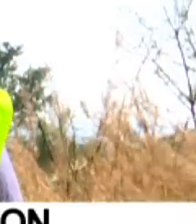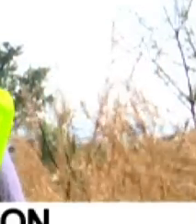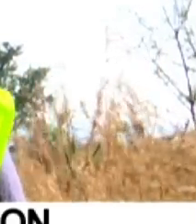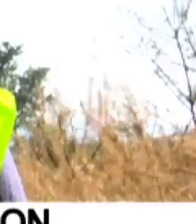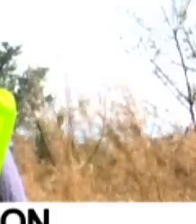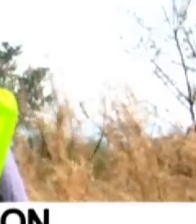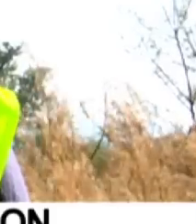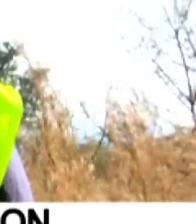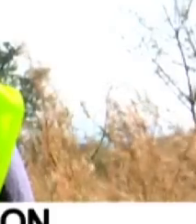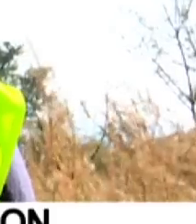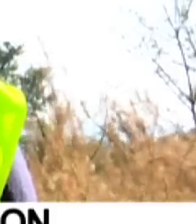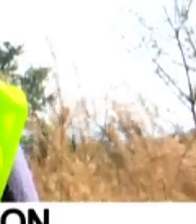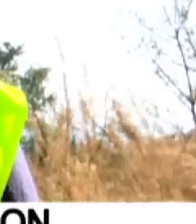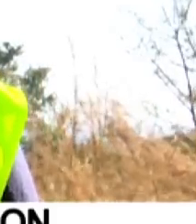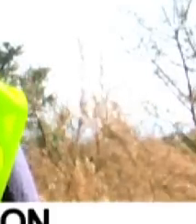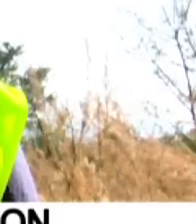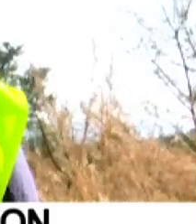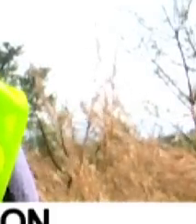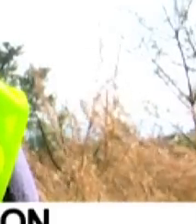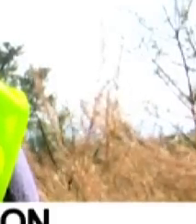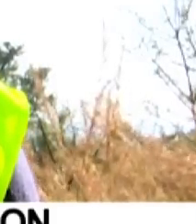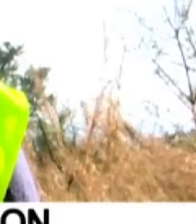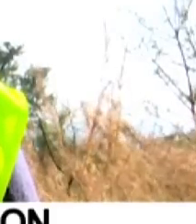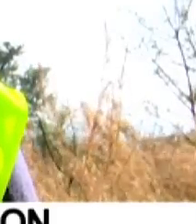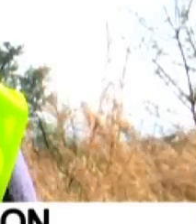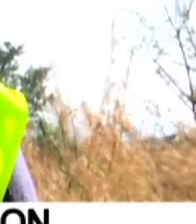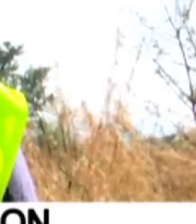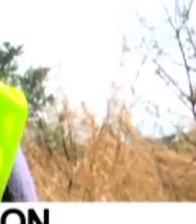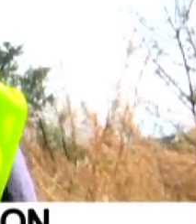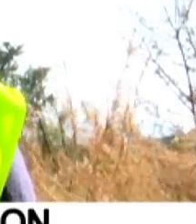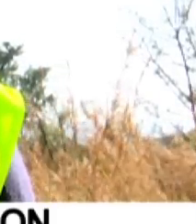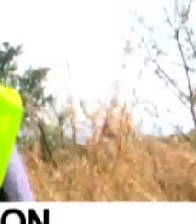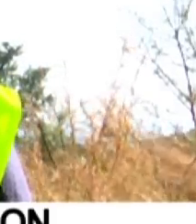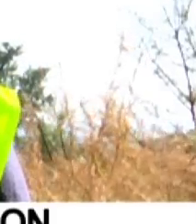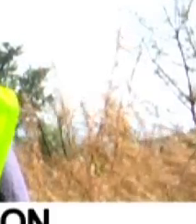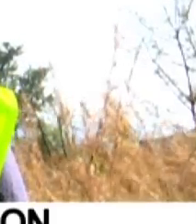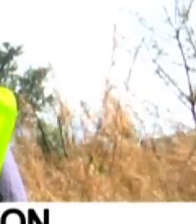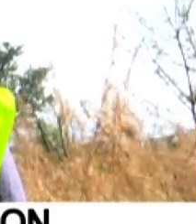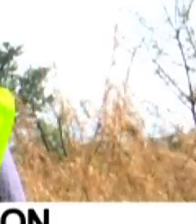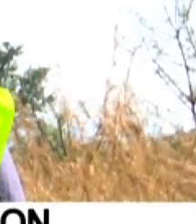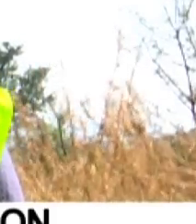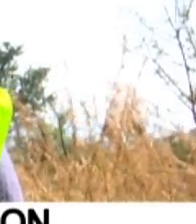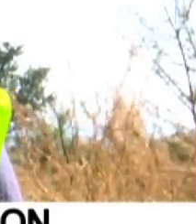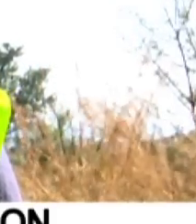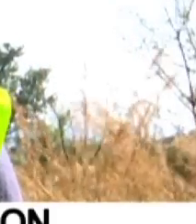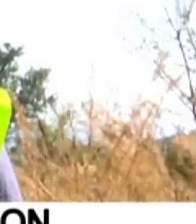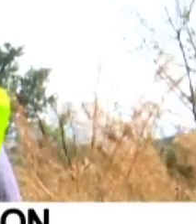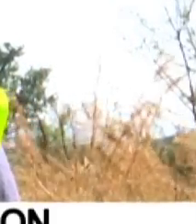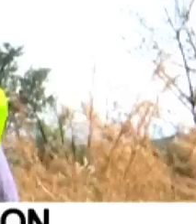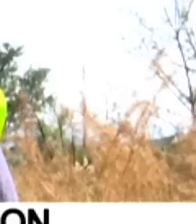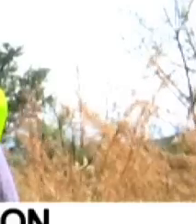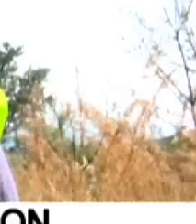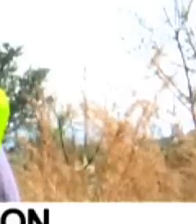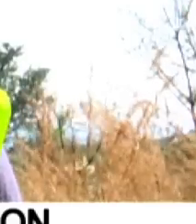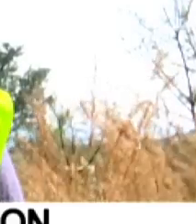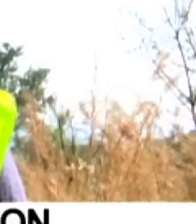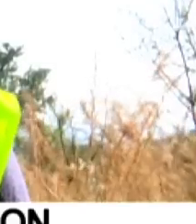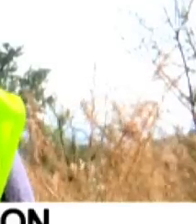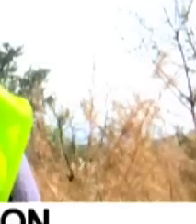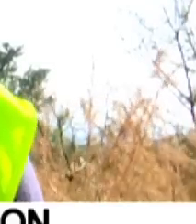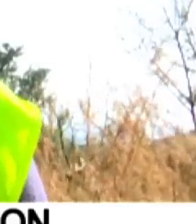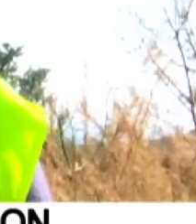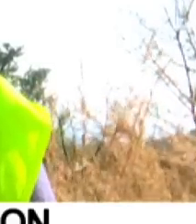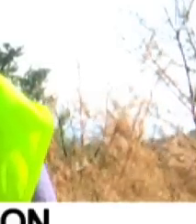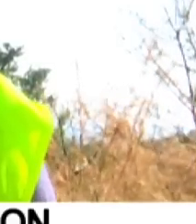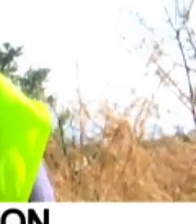and transportation, as well as the extrication of the injured, as well as those that were deceased. You are correct.